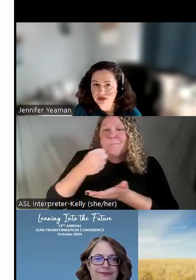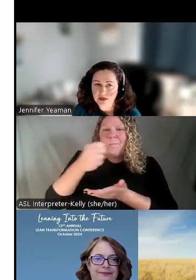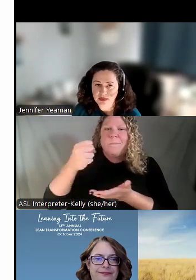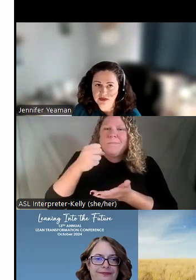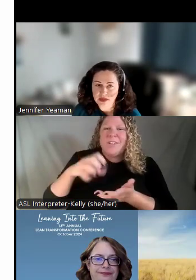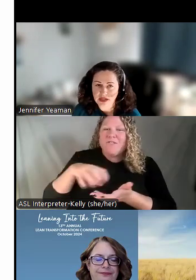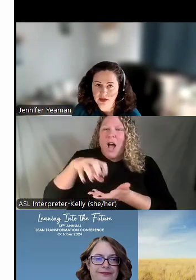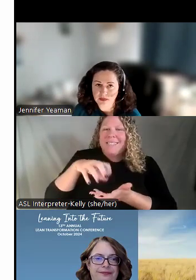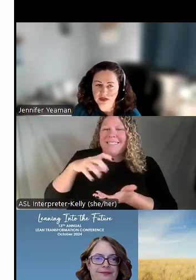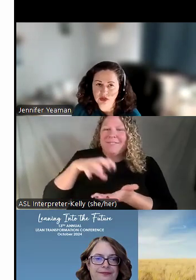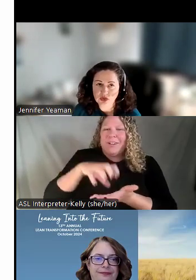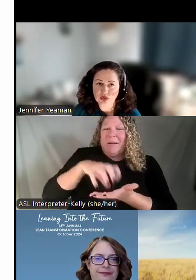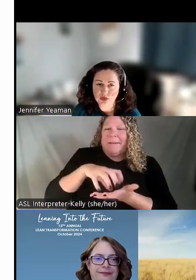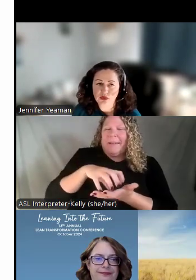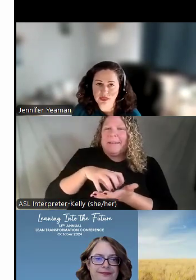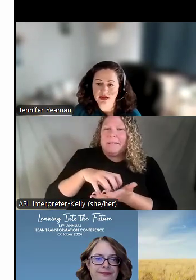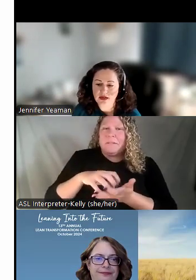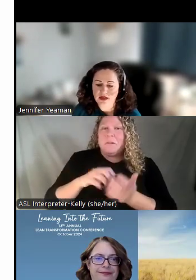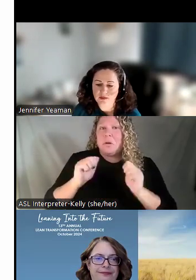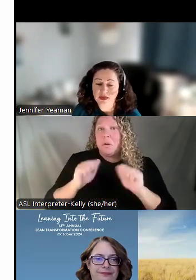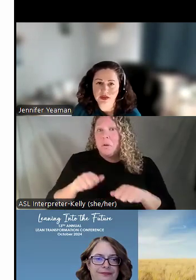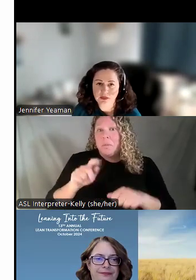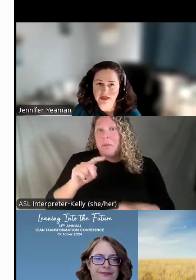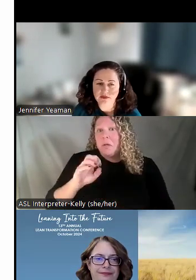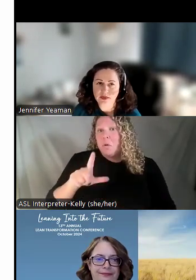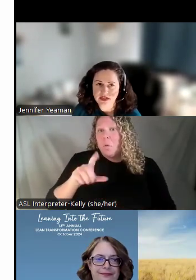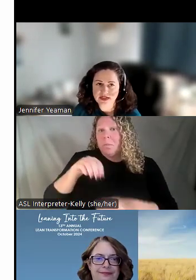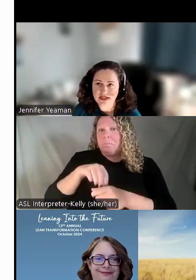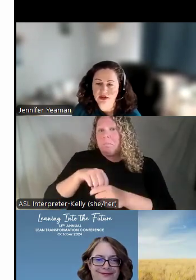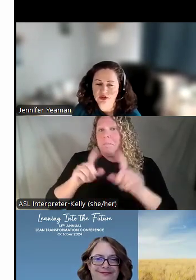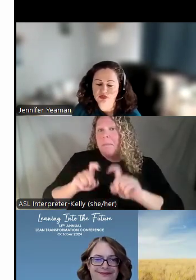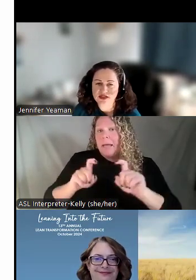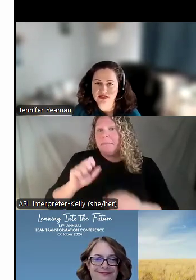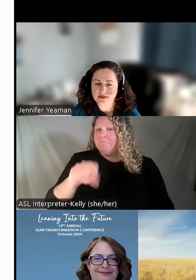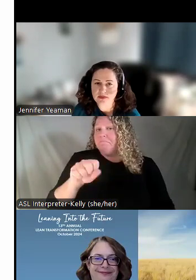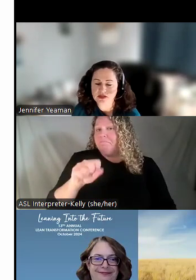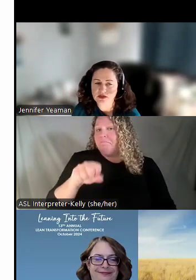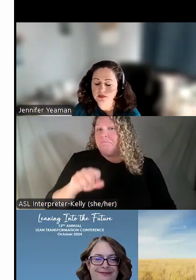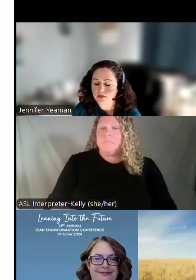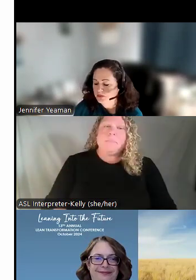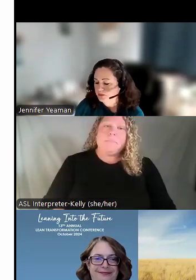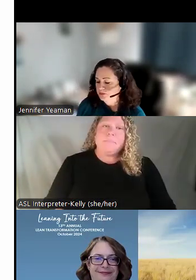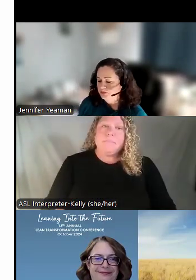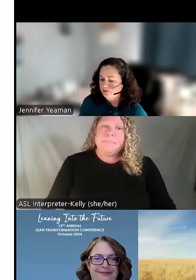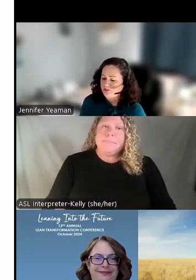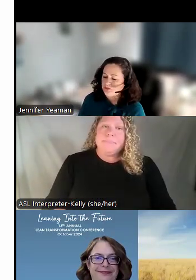definitely the prototype can be a new tool within the pilot, within testing out your new process. Absolutely.